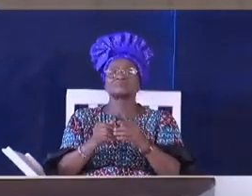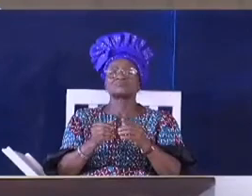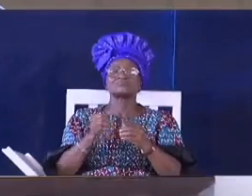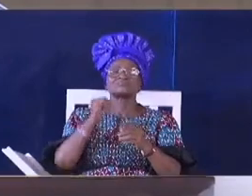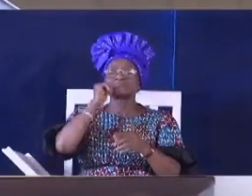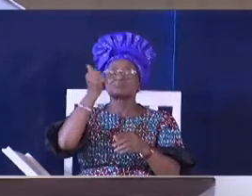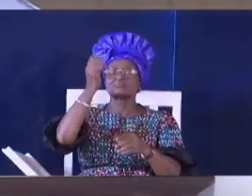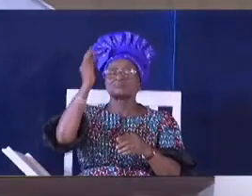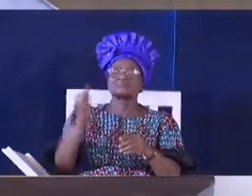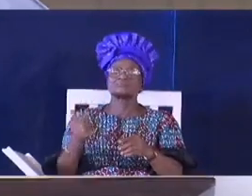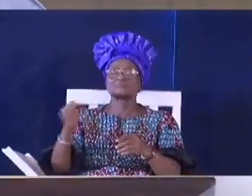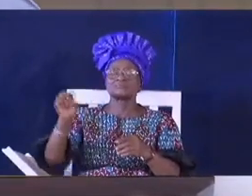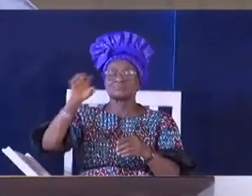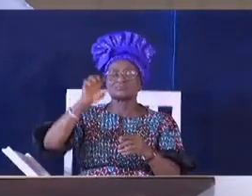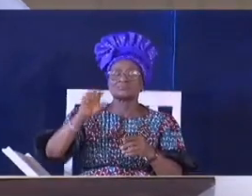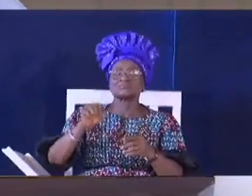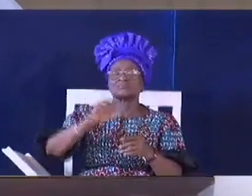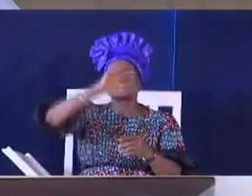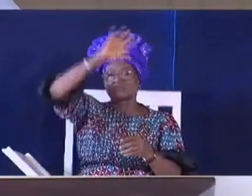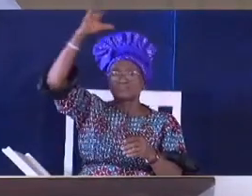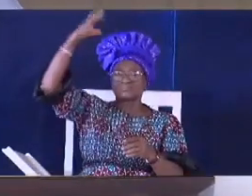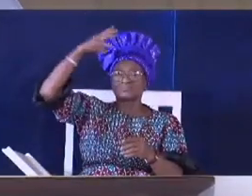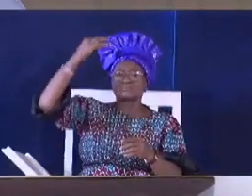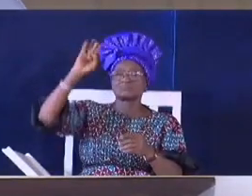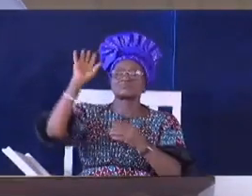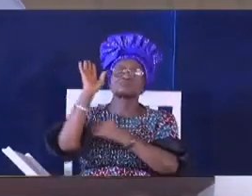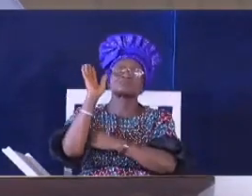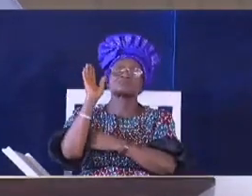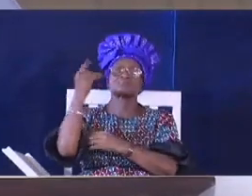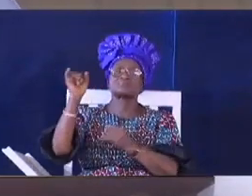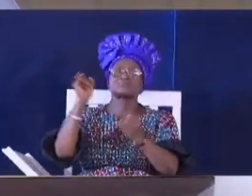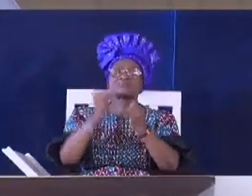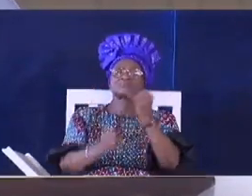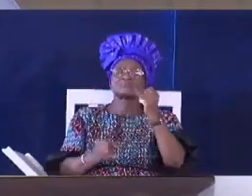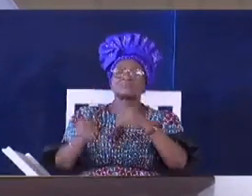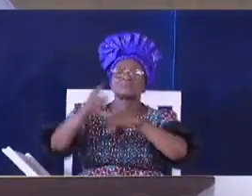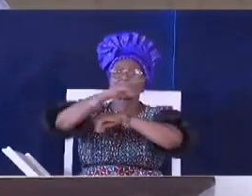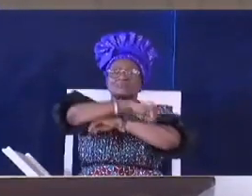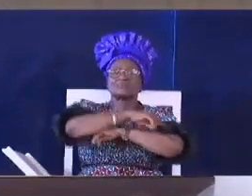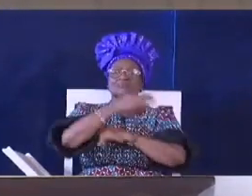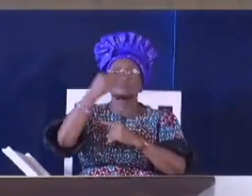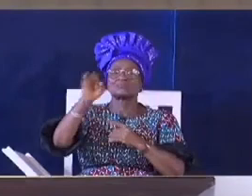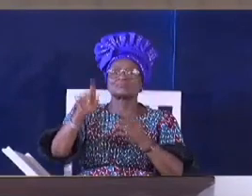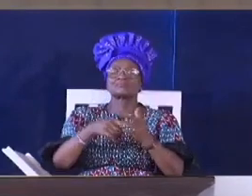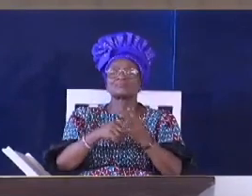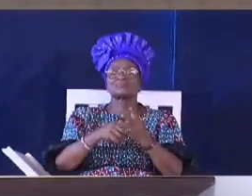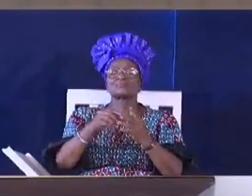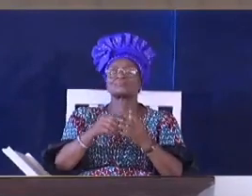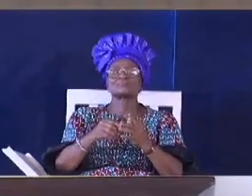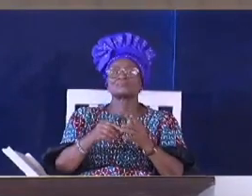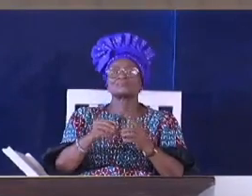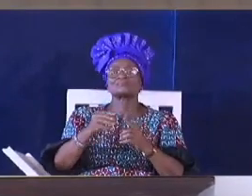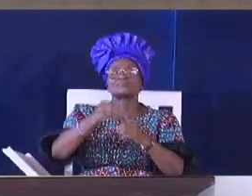Tomorrow, by the grace of God, the last day of this special Divine Encounter series,